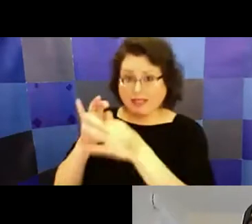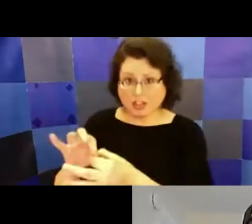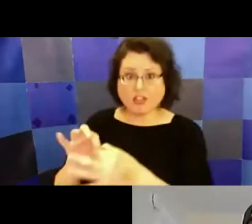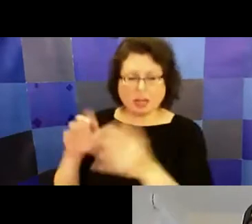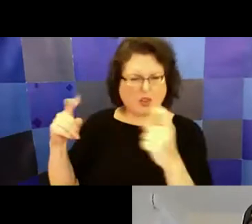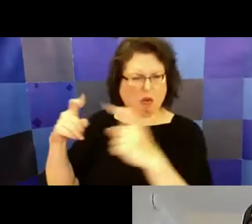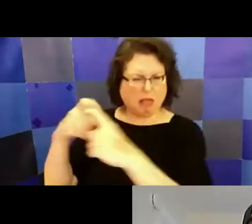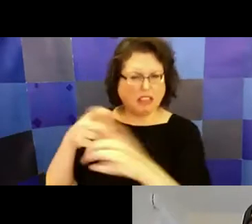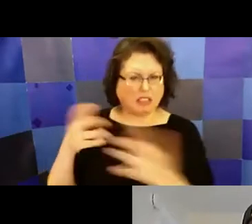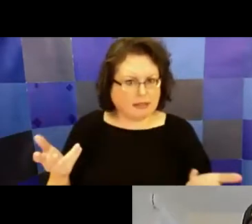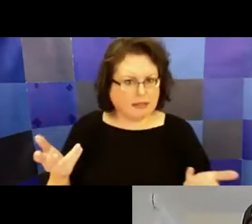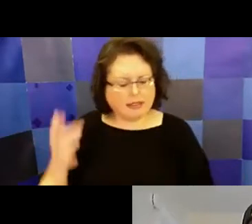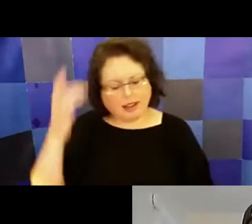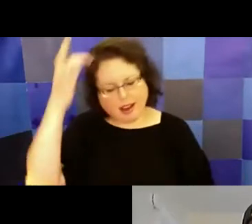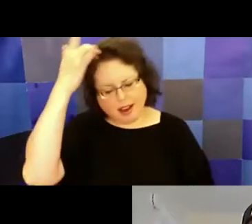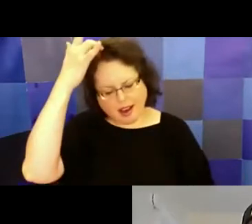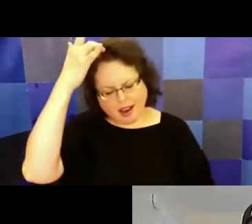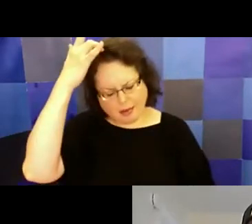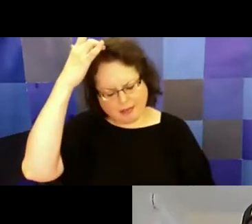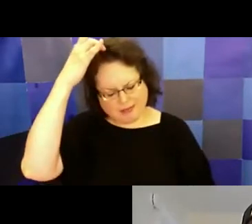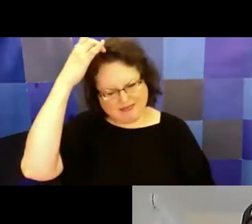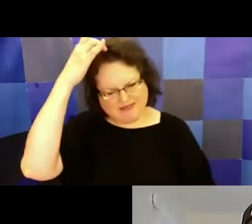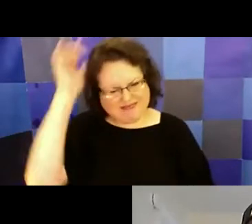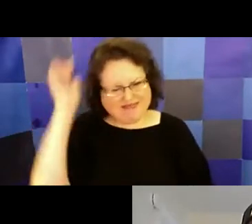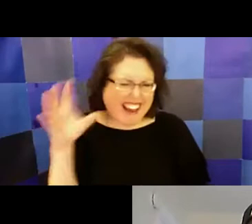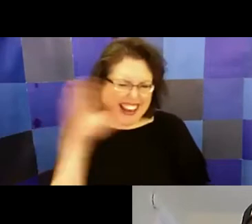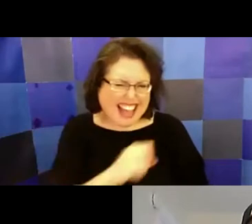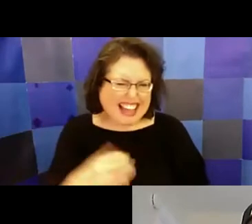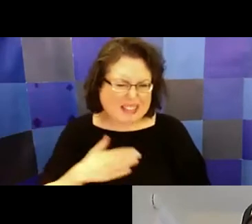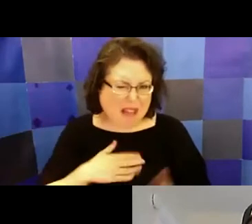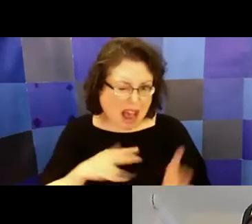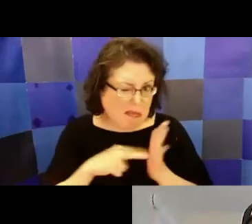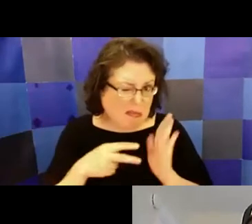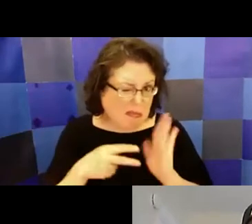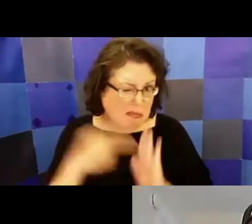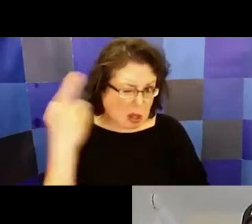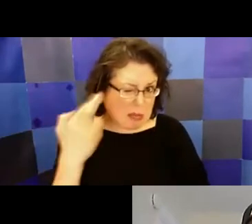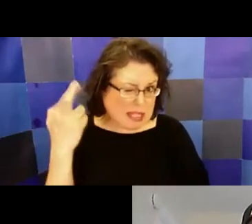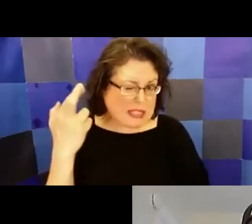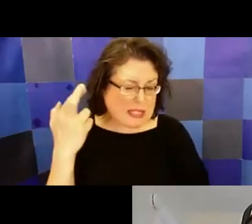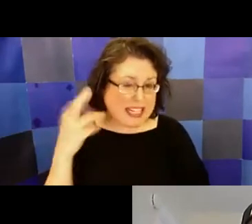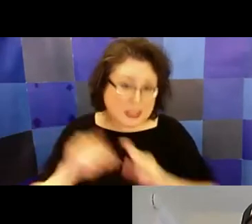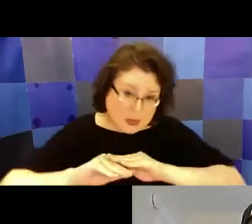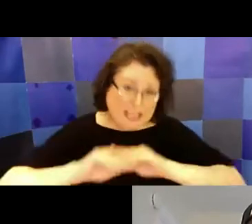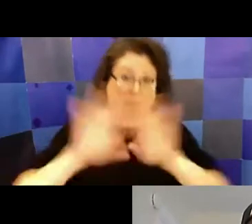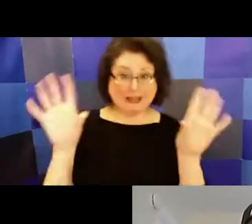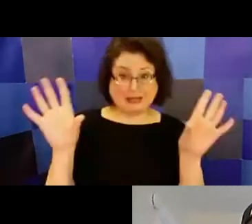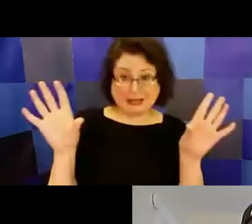know, I guess my purpose is sort of explicitly,